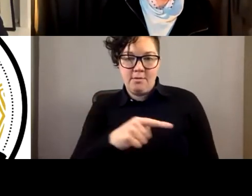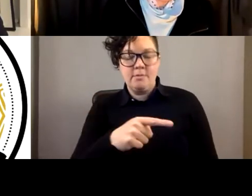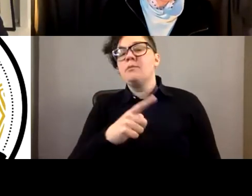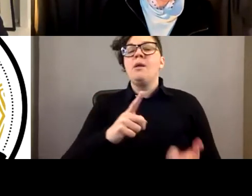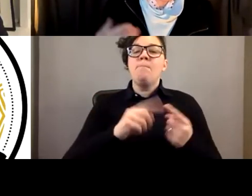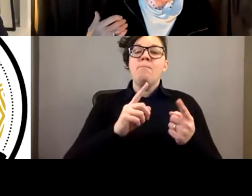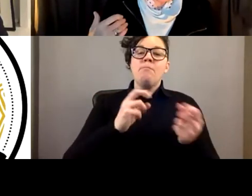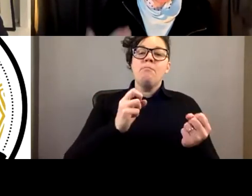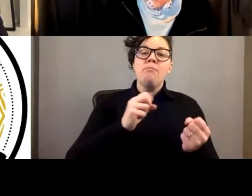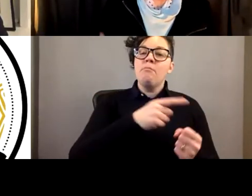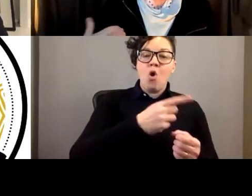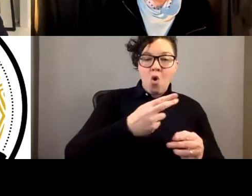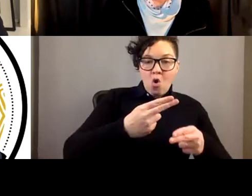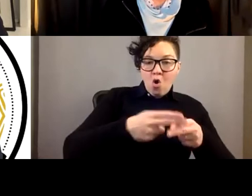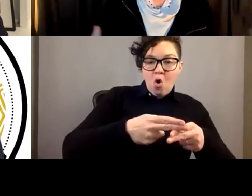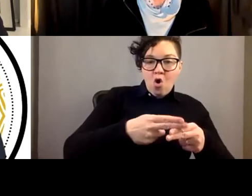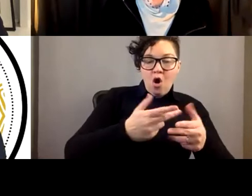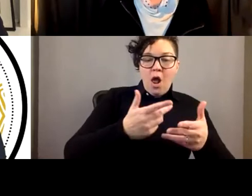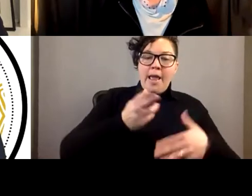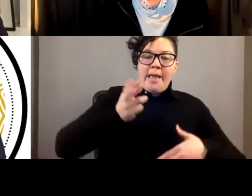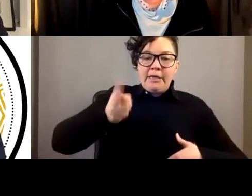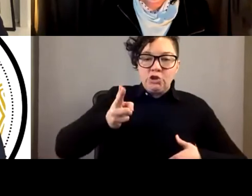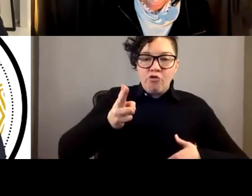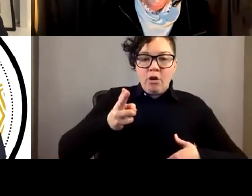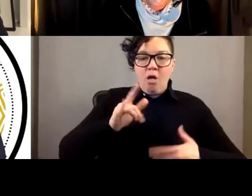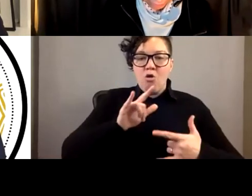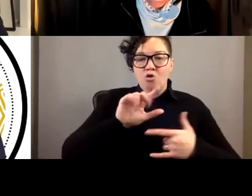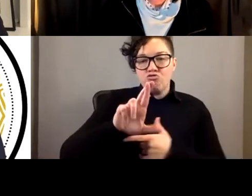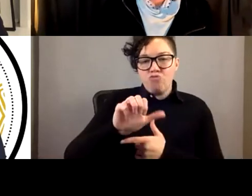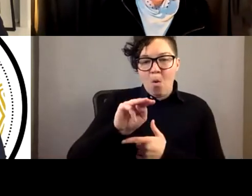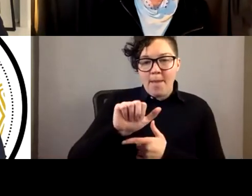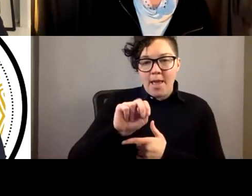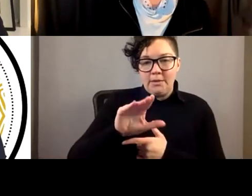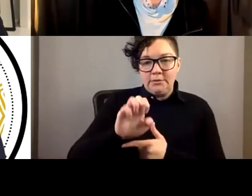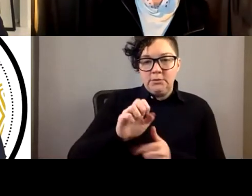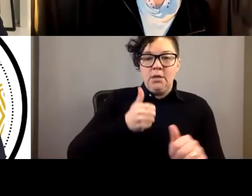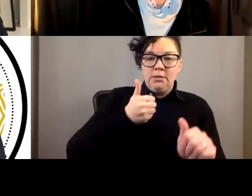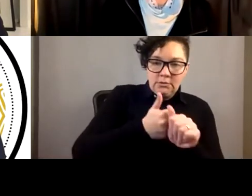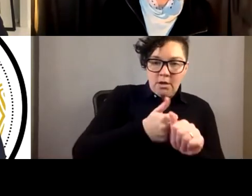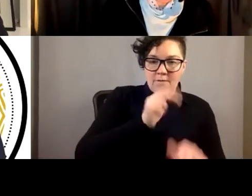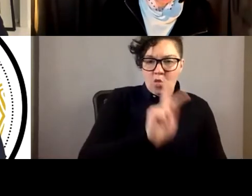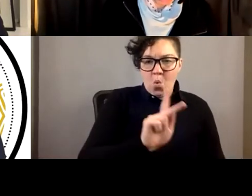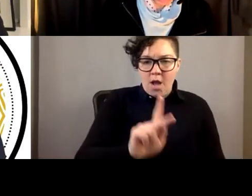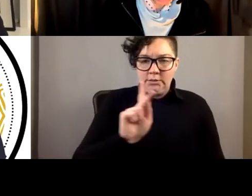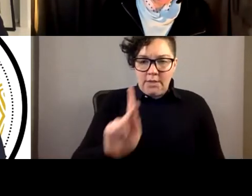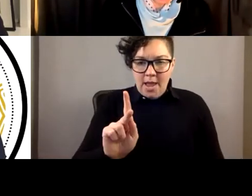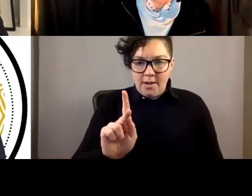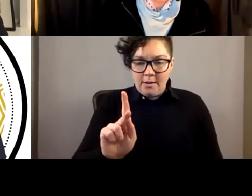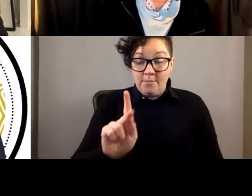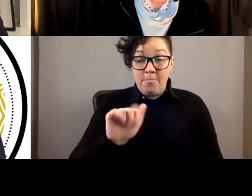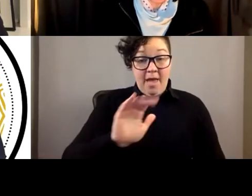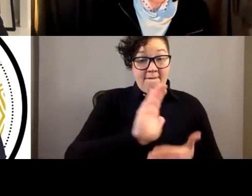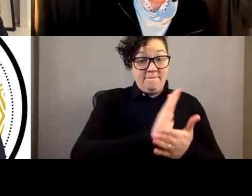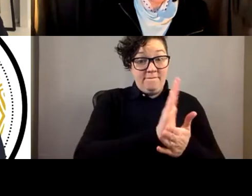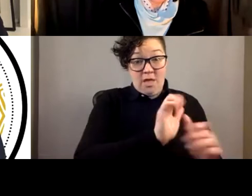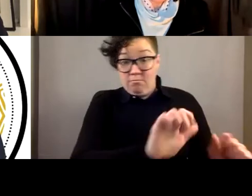subtitle of The Klansman is A Historical Romance of the Ku Klux Klan. And its film adaptation, Birth of